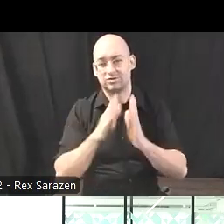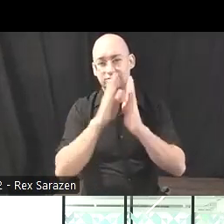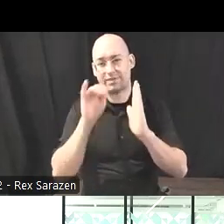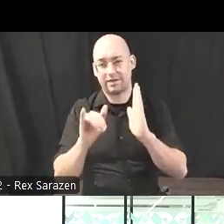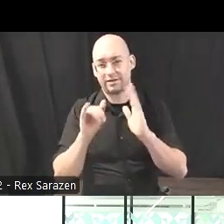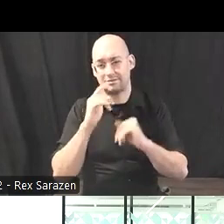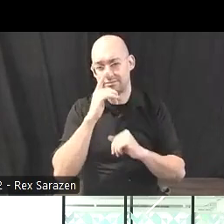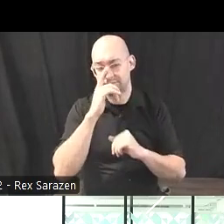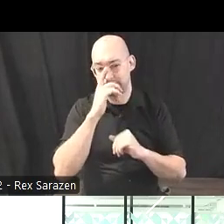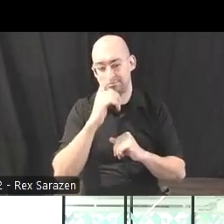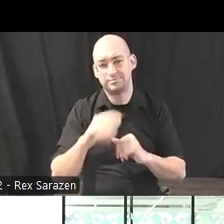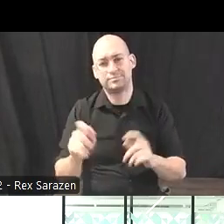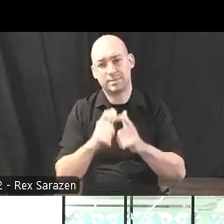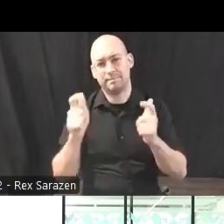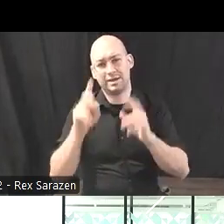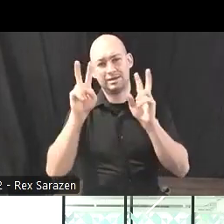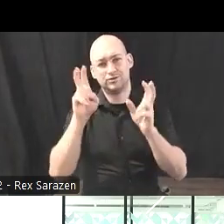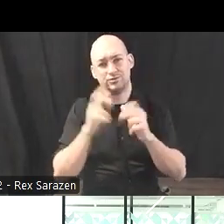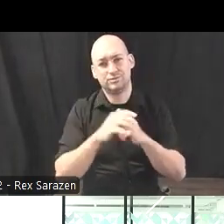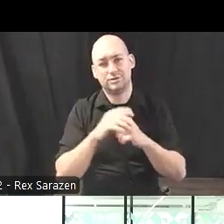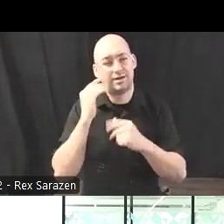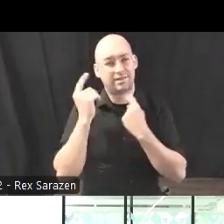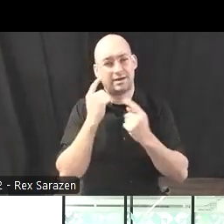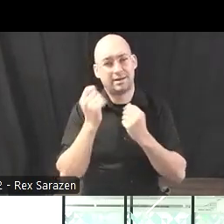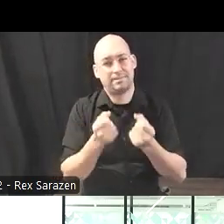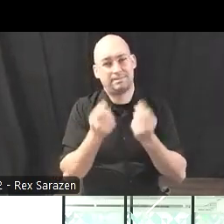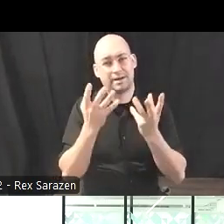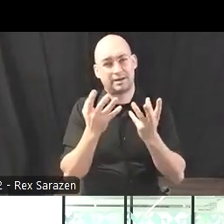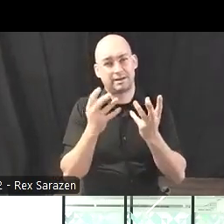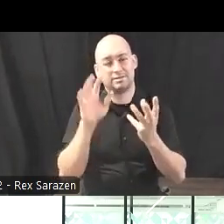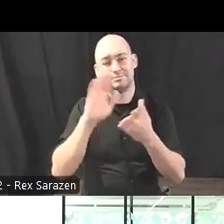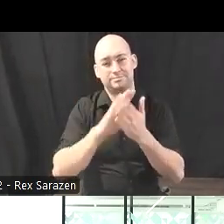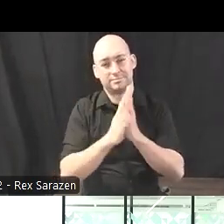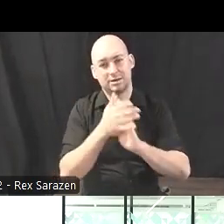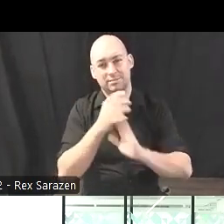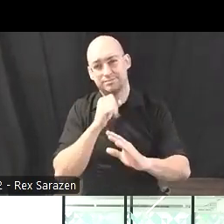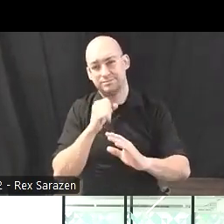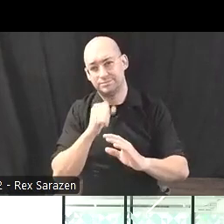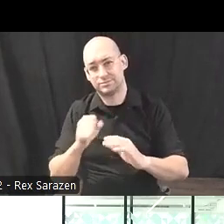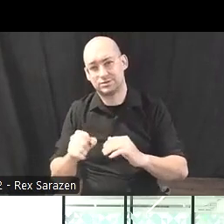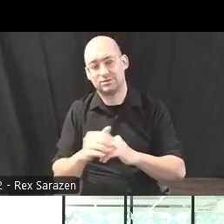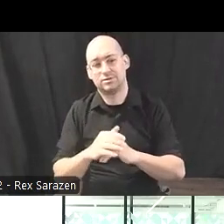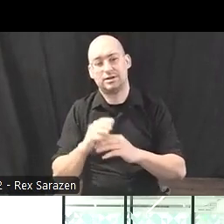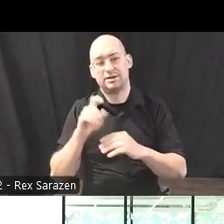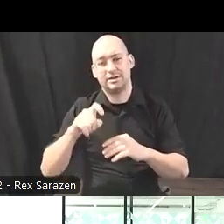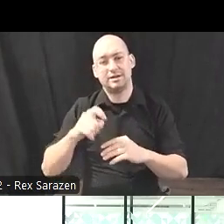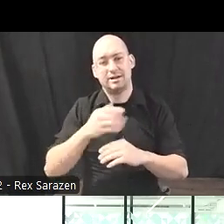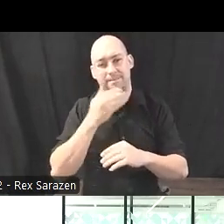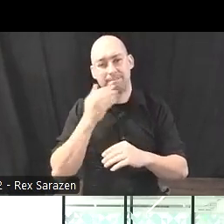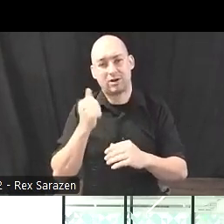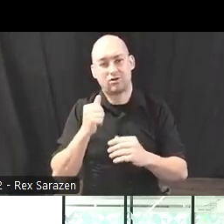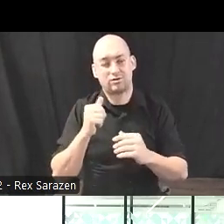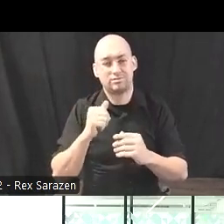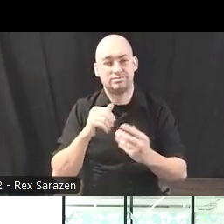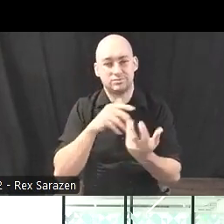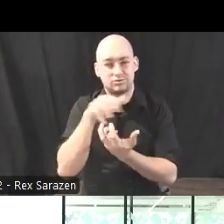significant issue facing so many people as they age, and we need to do better to meet them and make sure that they are part of